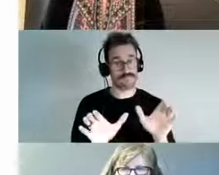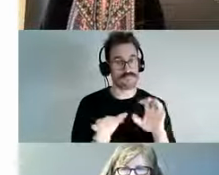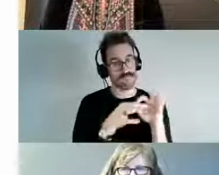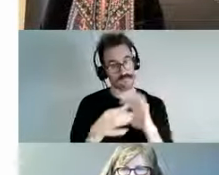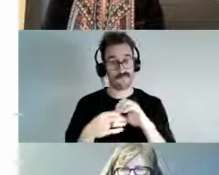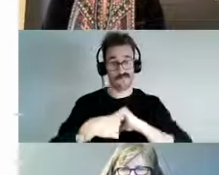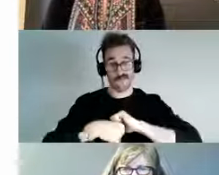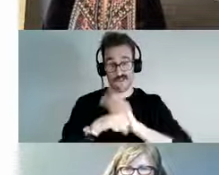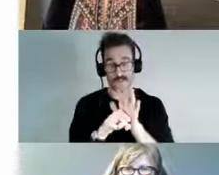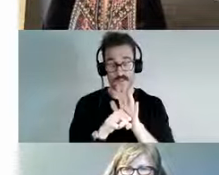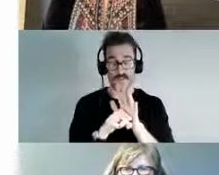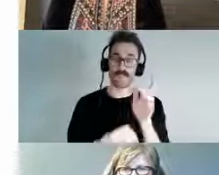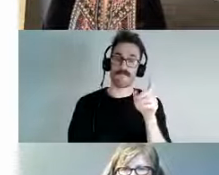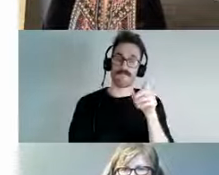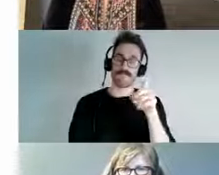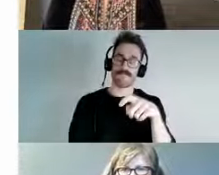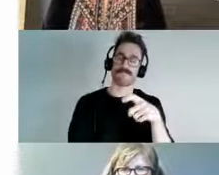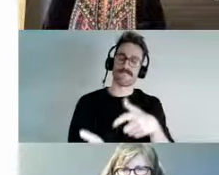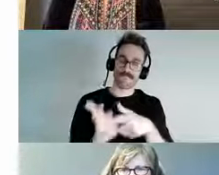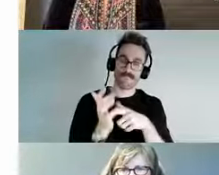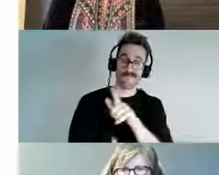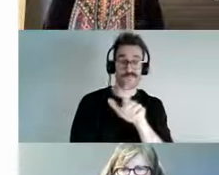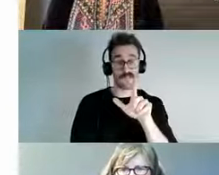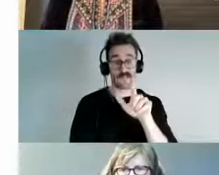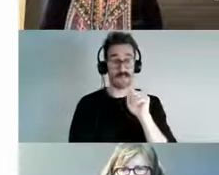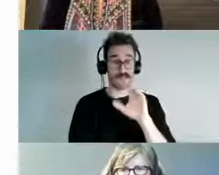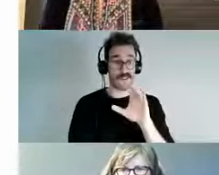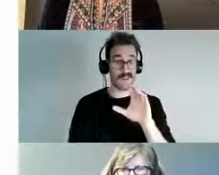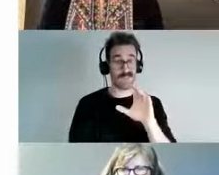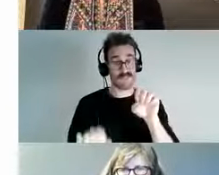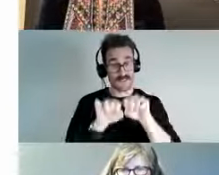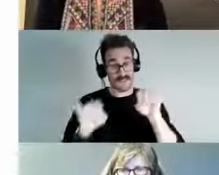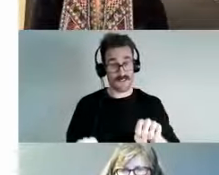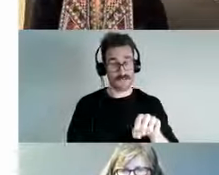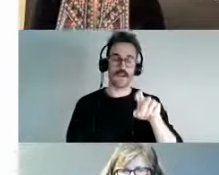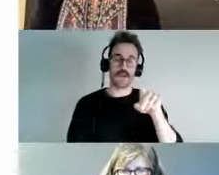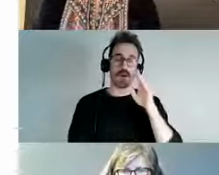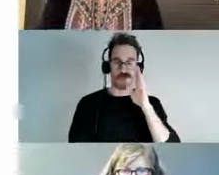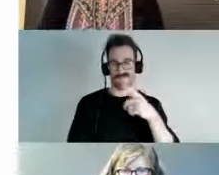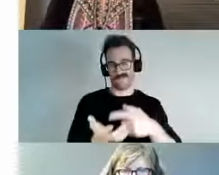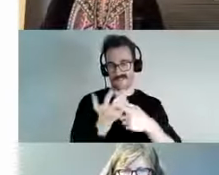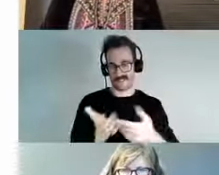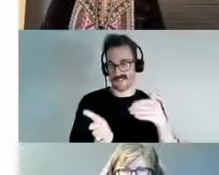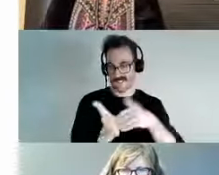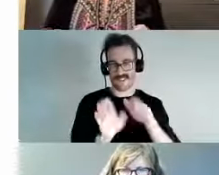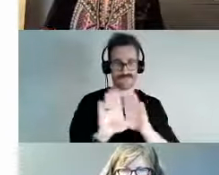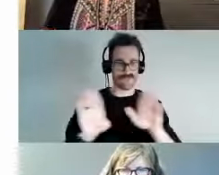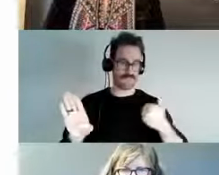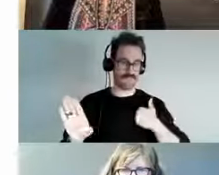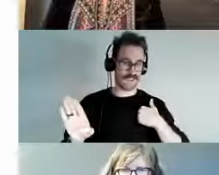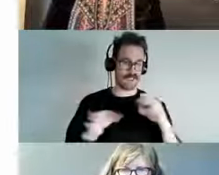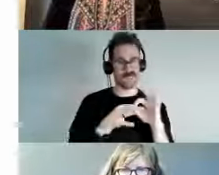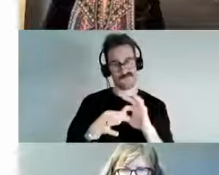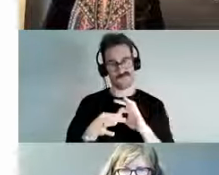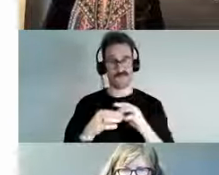includes demands for reform of the long-term care system in Canada, which we'll also be discussing in terms of the issue of rights.